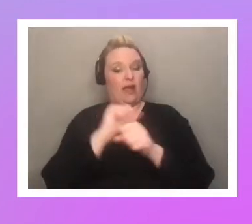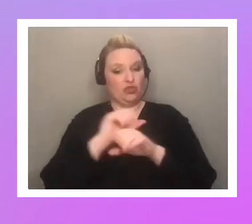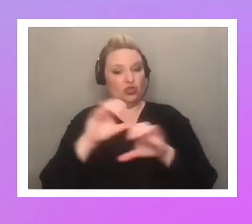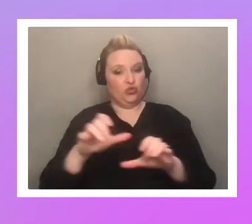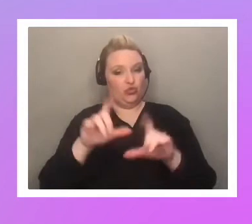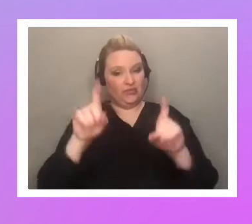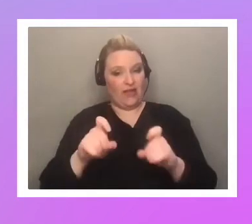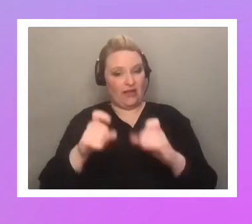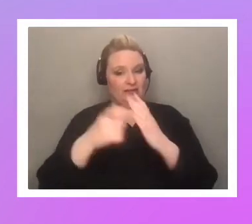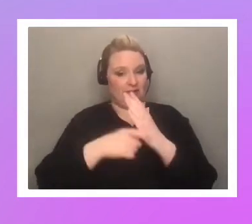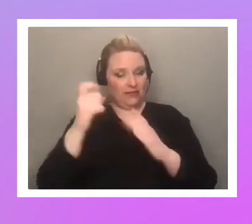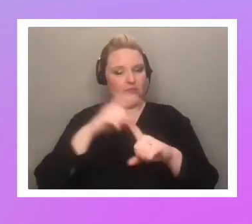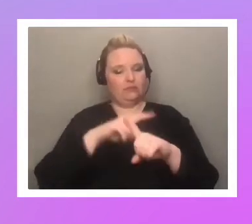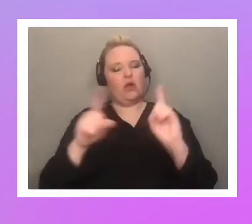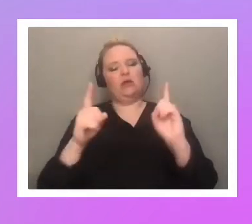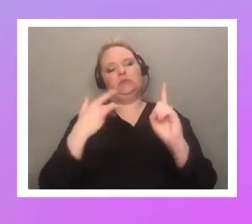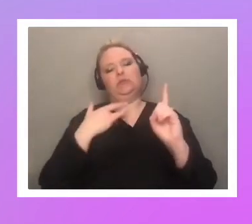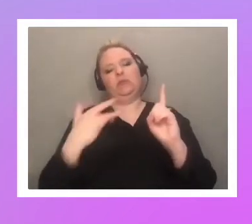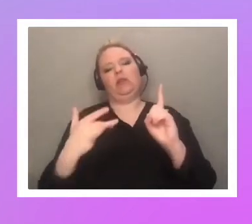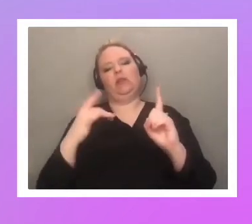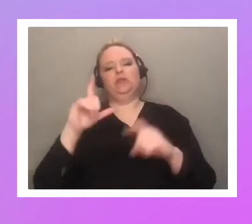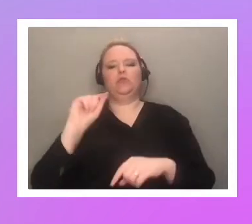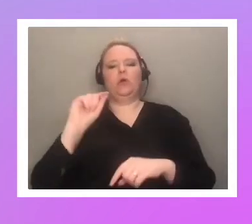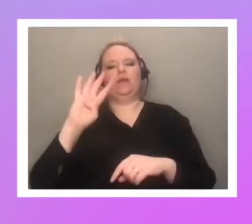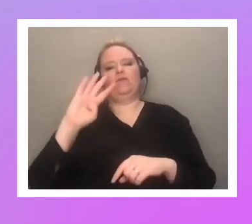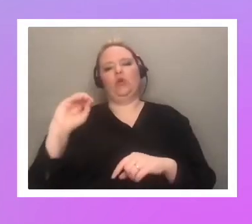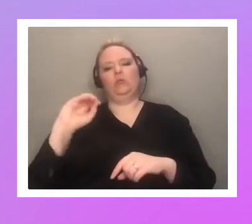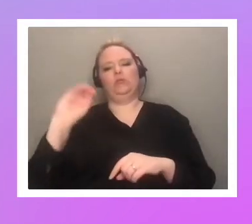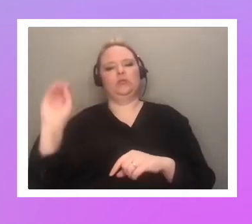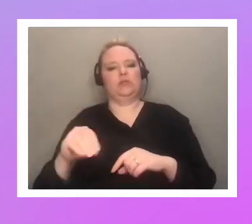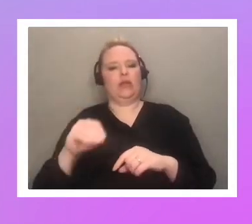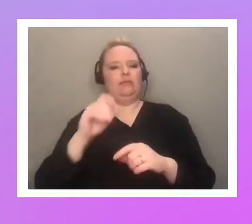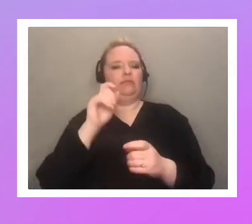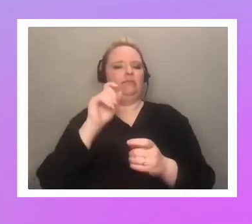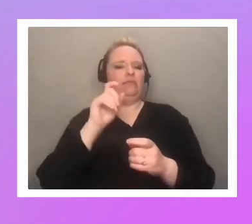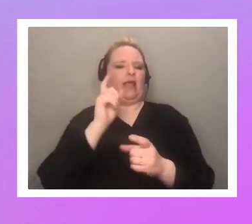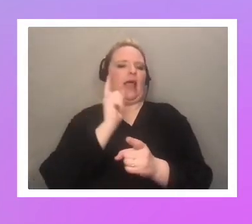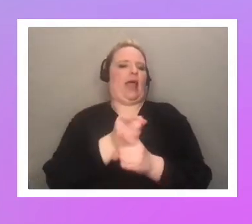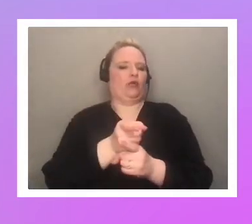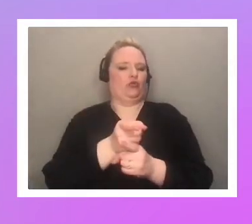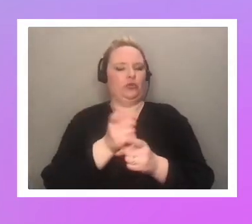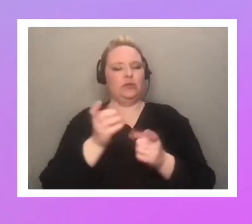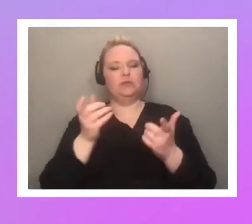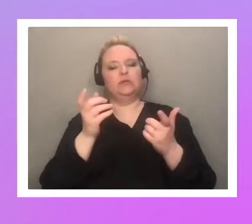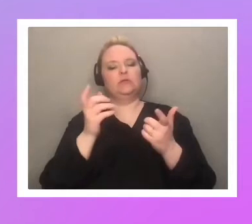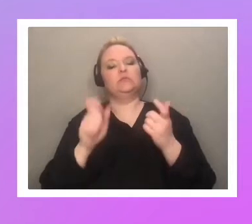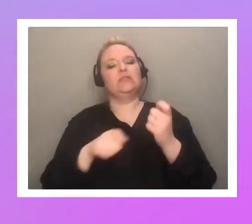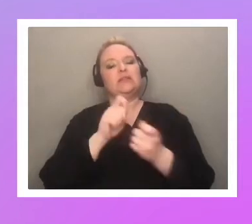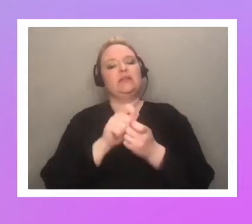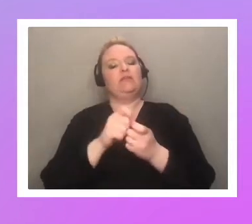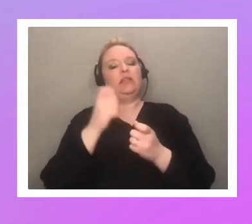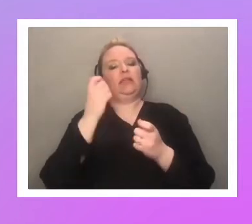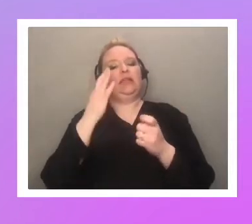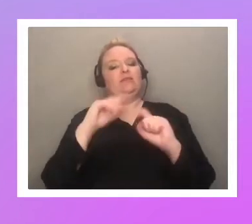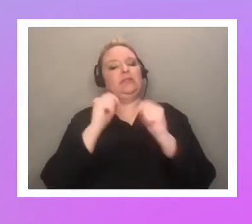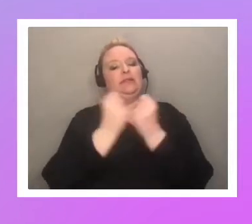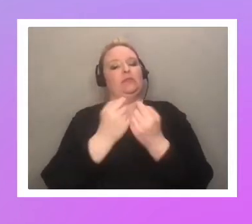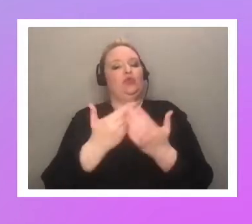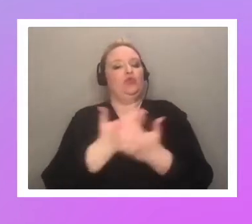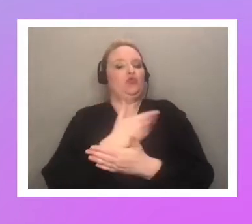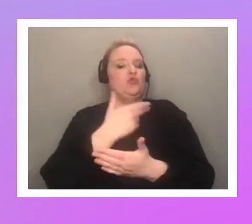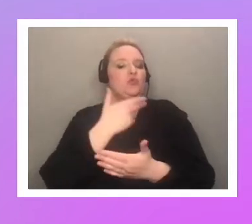I tend to think it's around usually between 20 and 40%, especially when you have a team that's new to